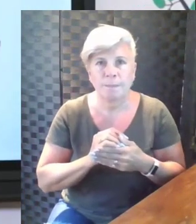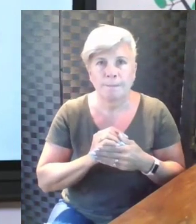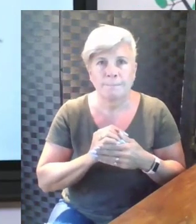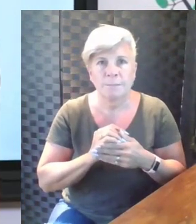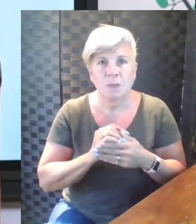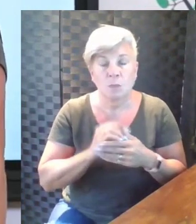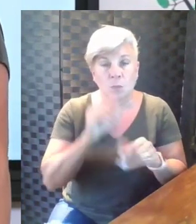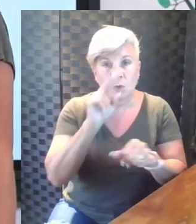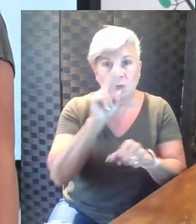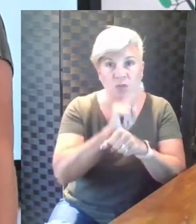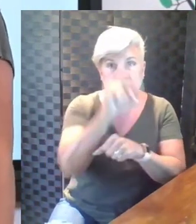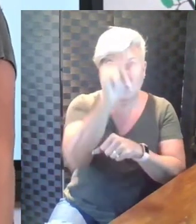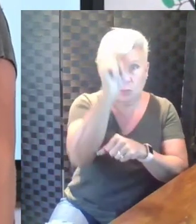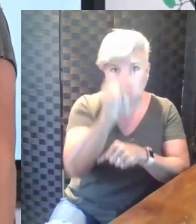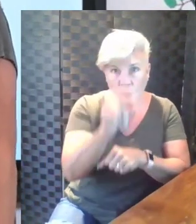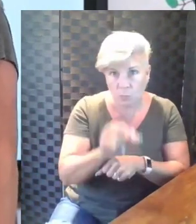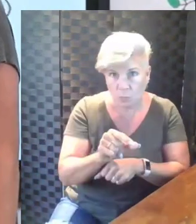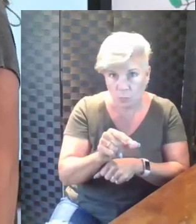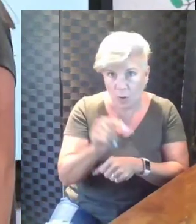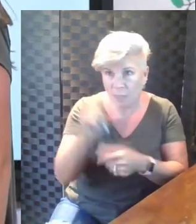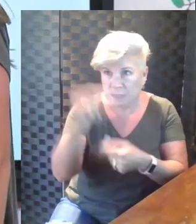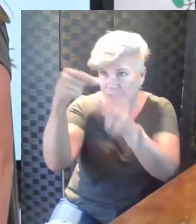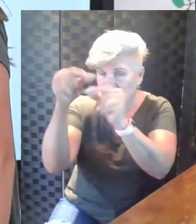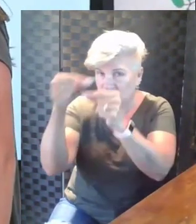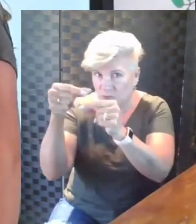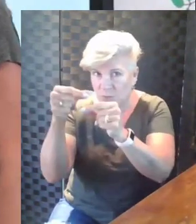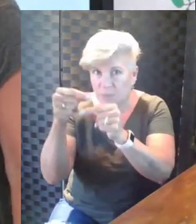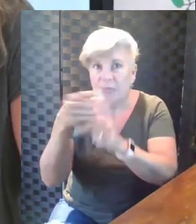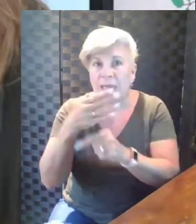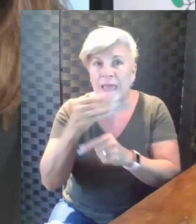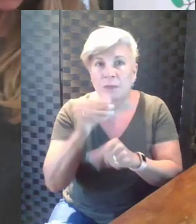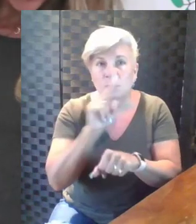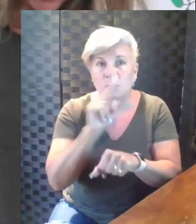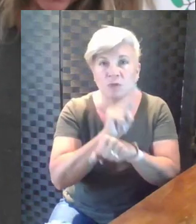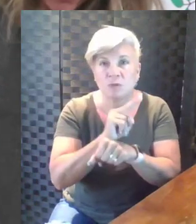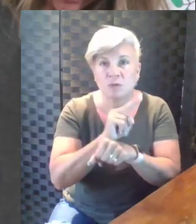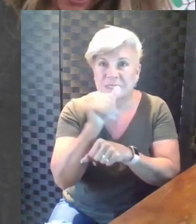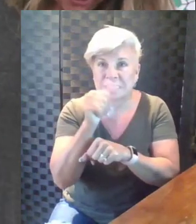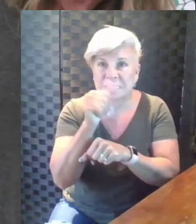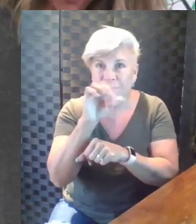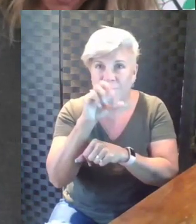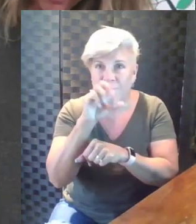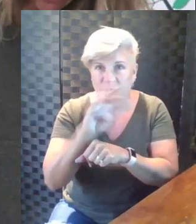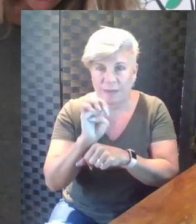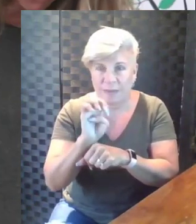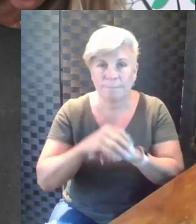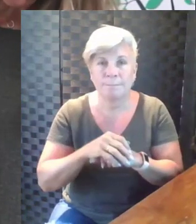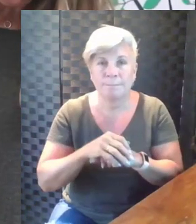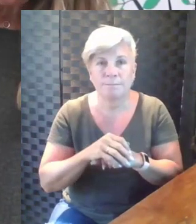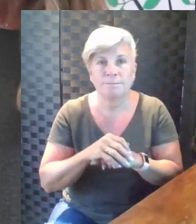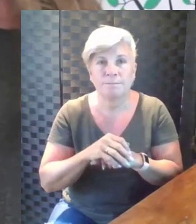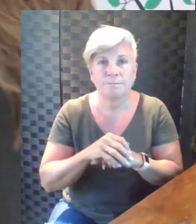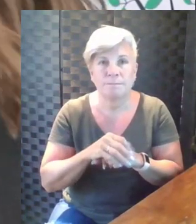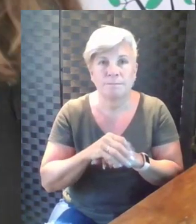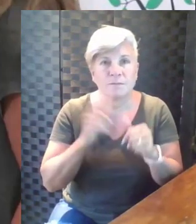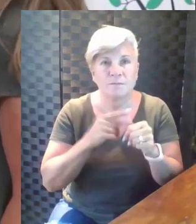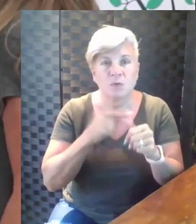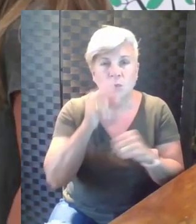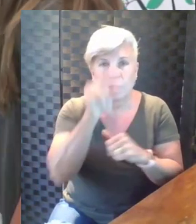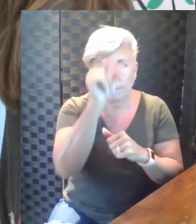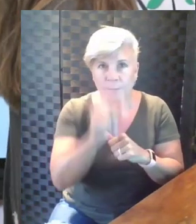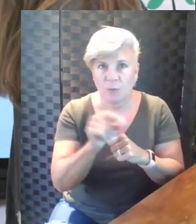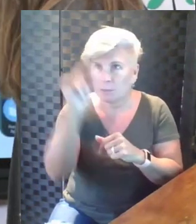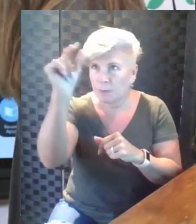and cubes, or our sticks and units, and we're going to be using our 10 frames. So let's look at the first one together.